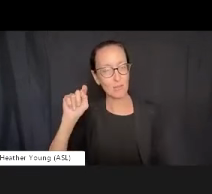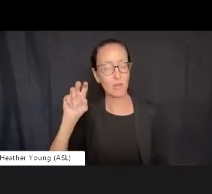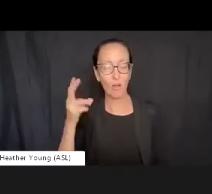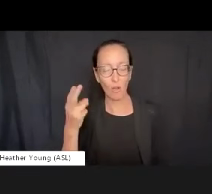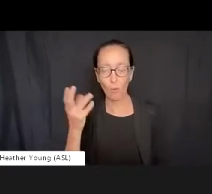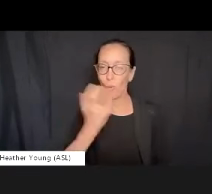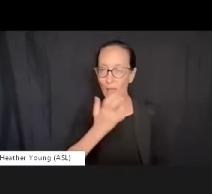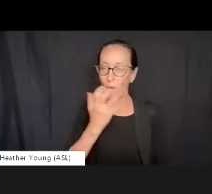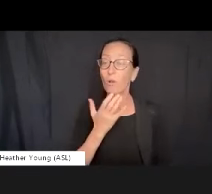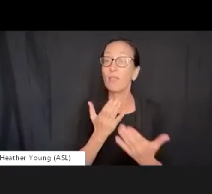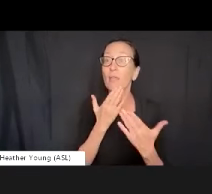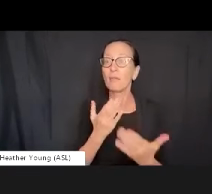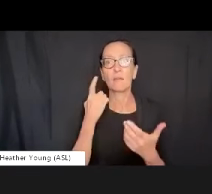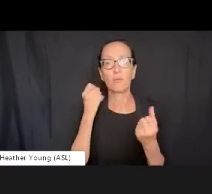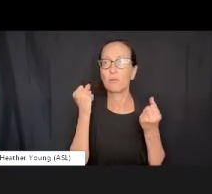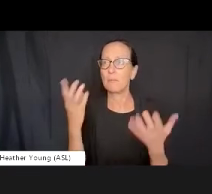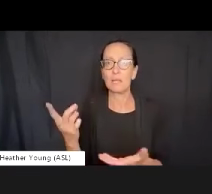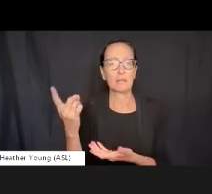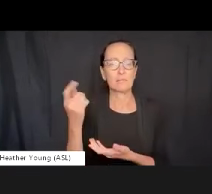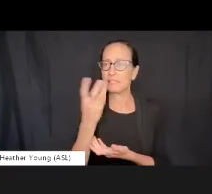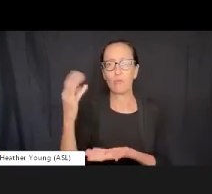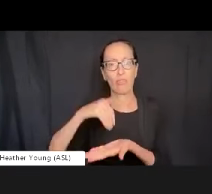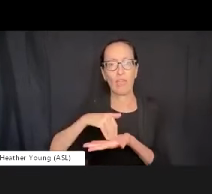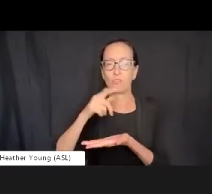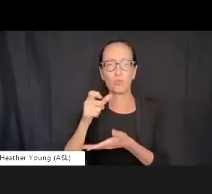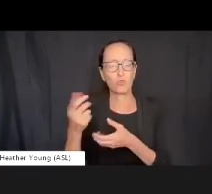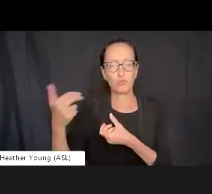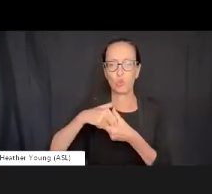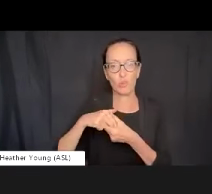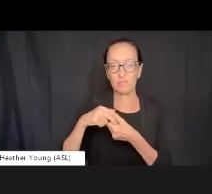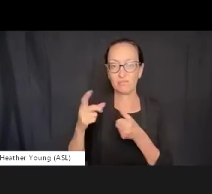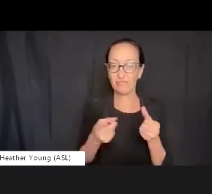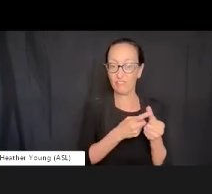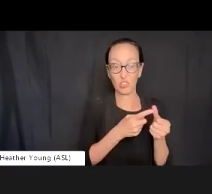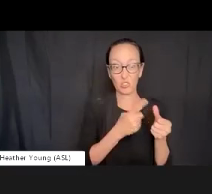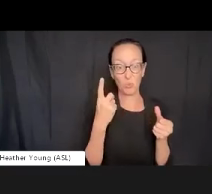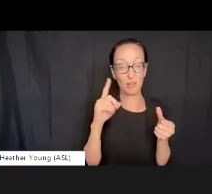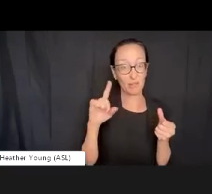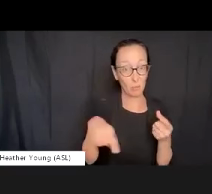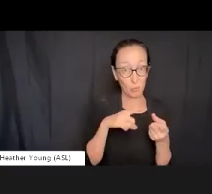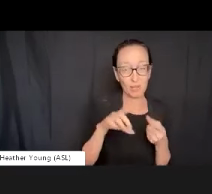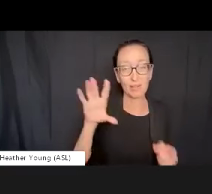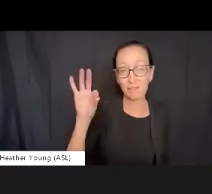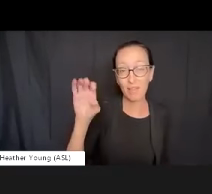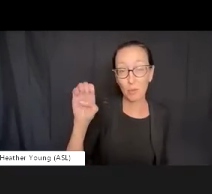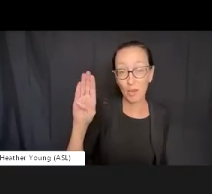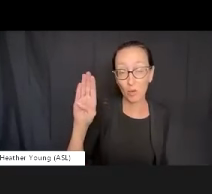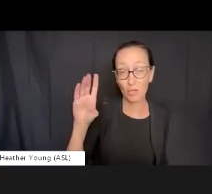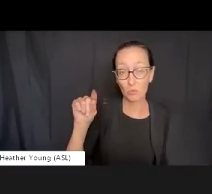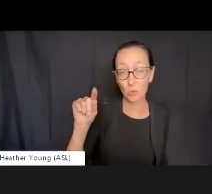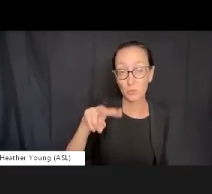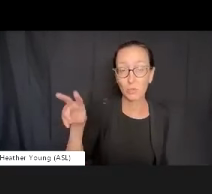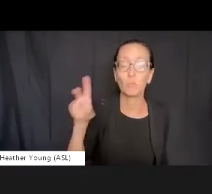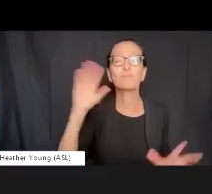who have joined us since the inaugural town hall, which was back in February of 2022. I want to start off by just introducing myself. I'm